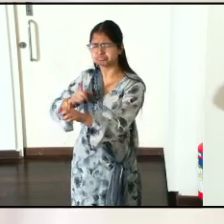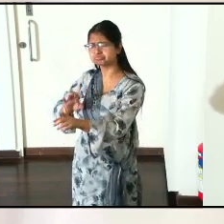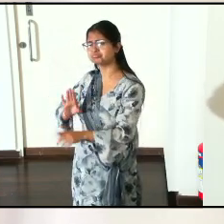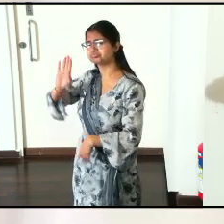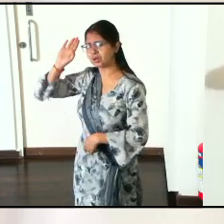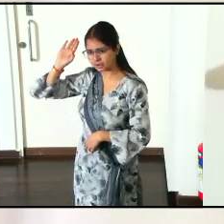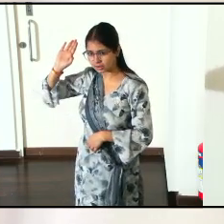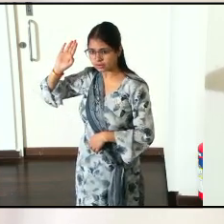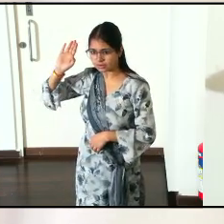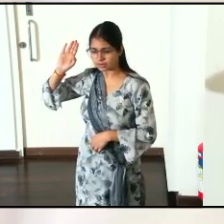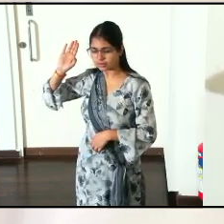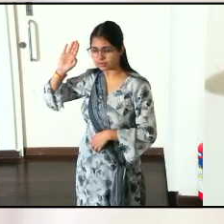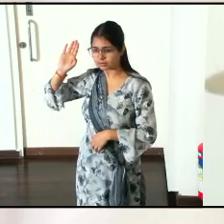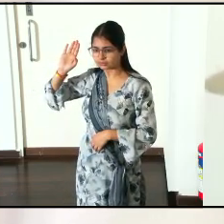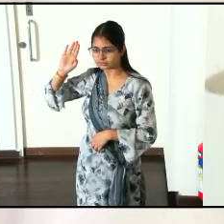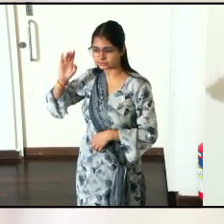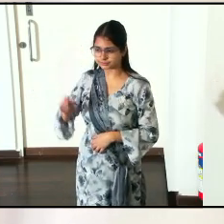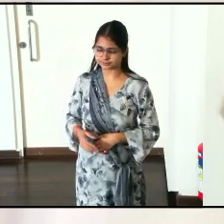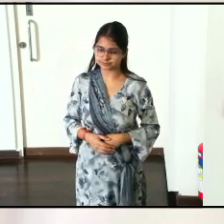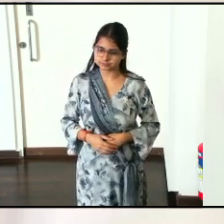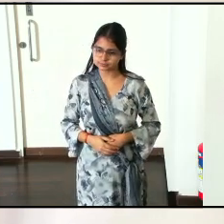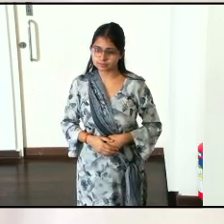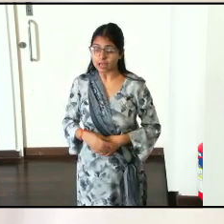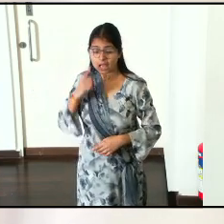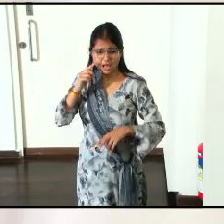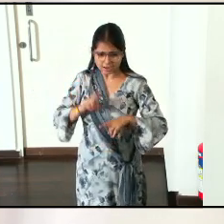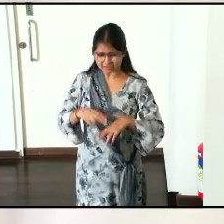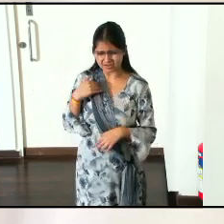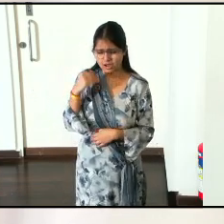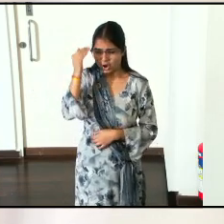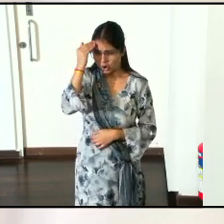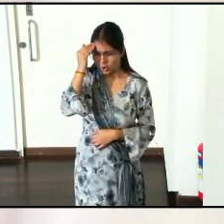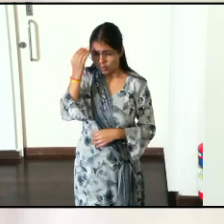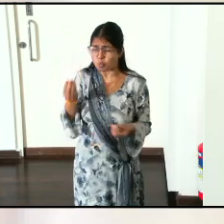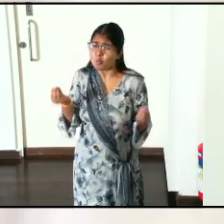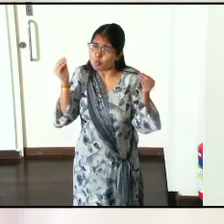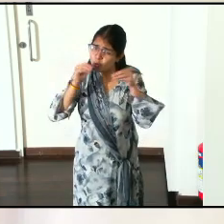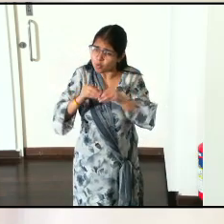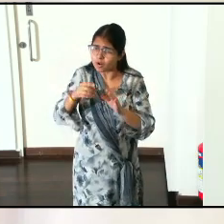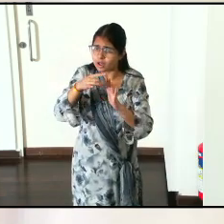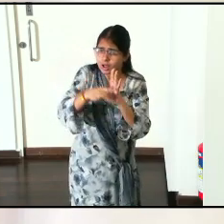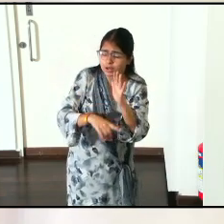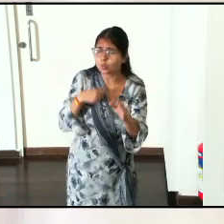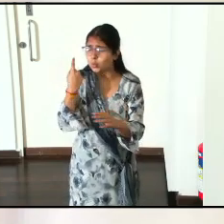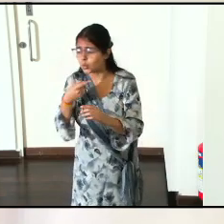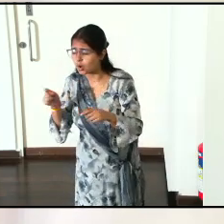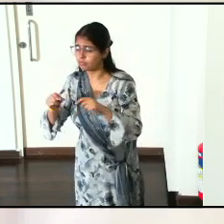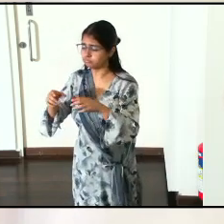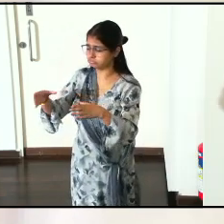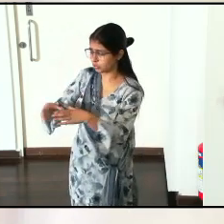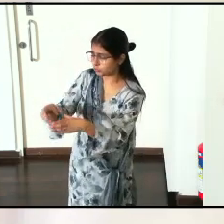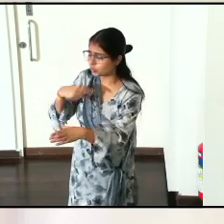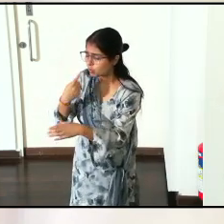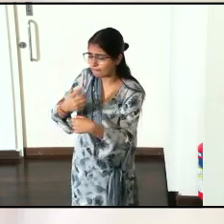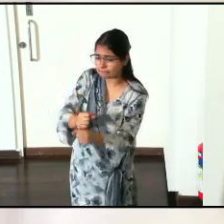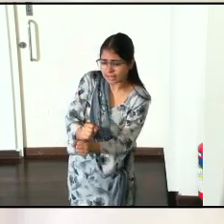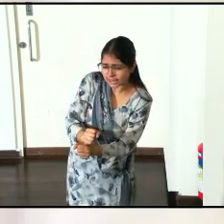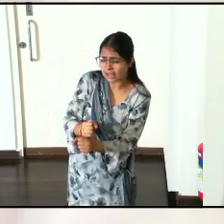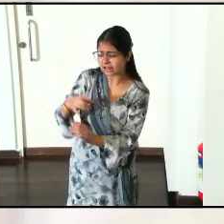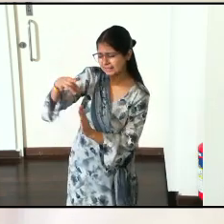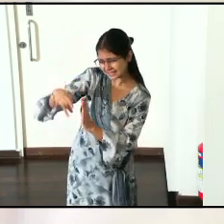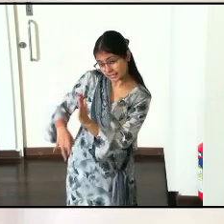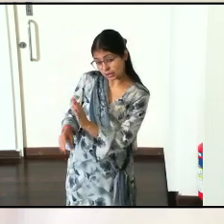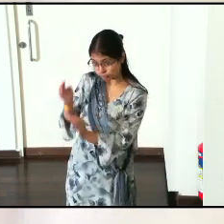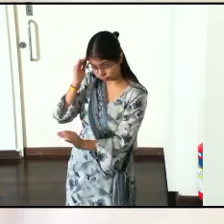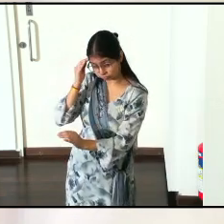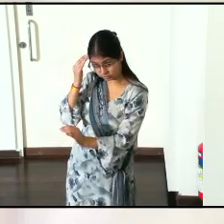that certainly would have been of help. If I had known a little bit more about the group that had made it and so on. And